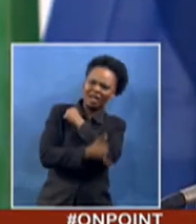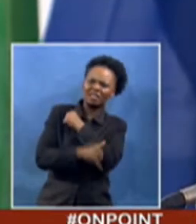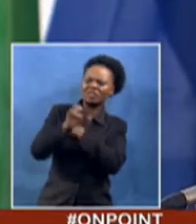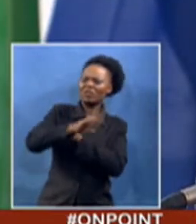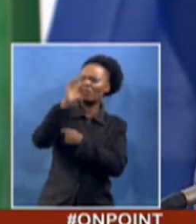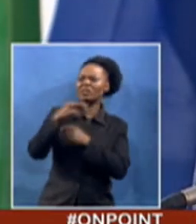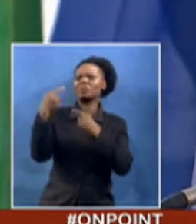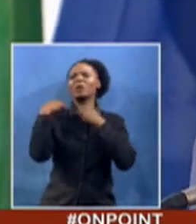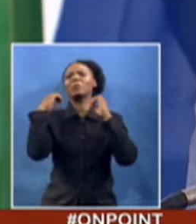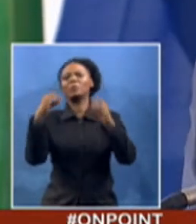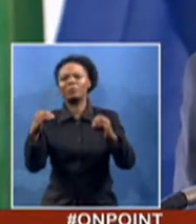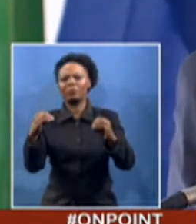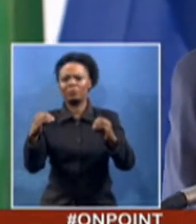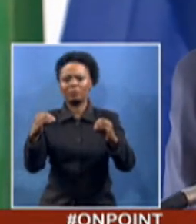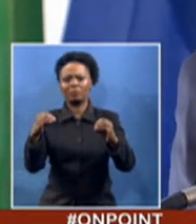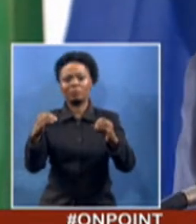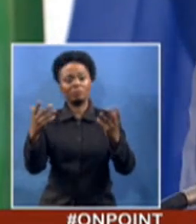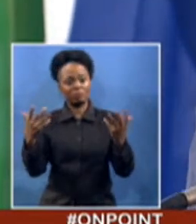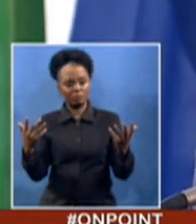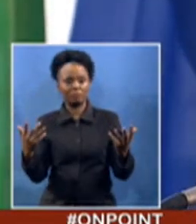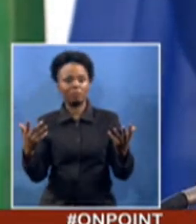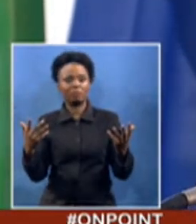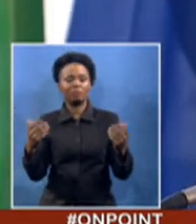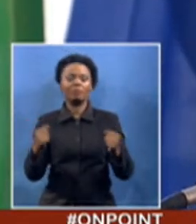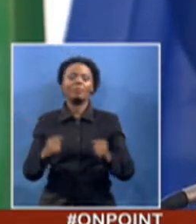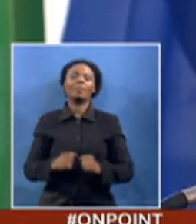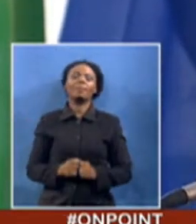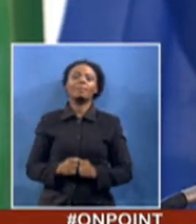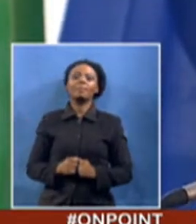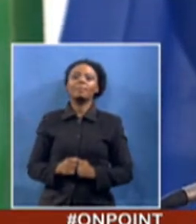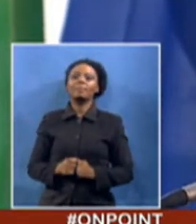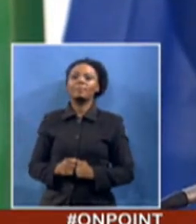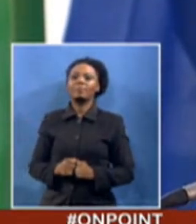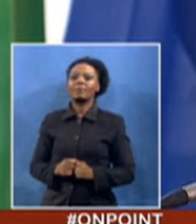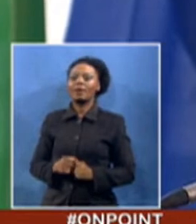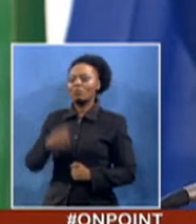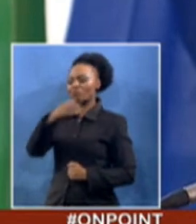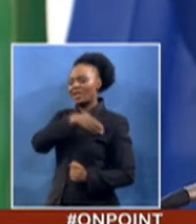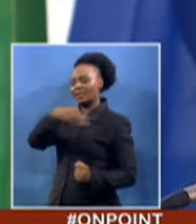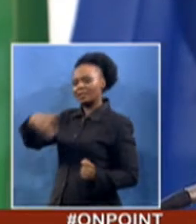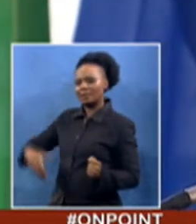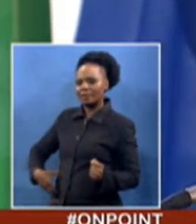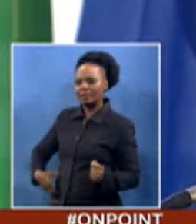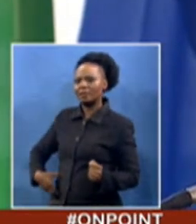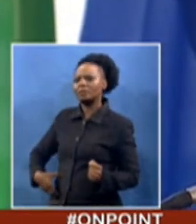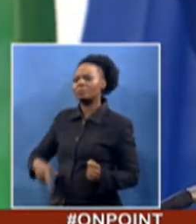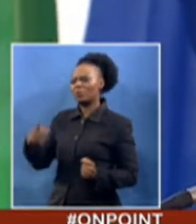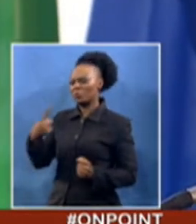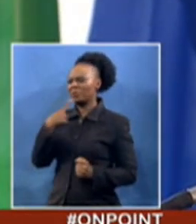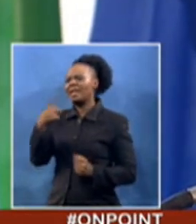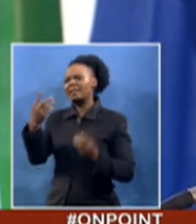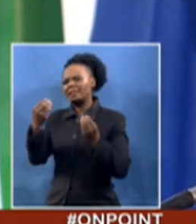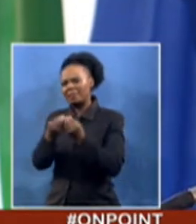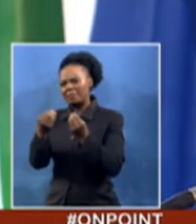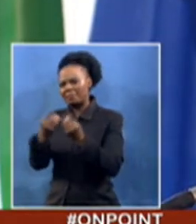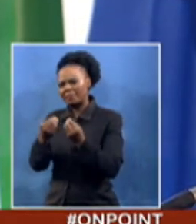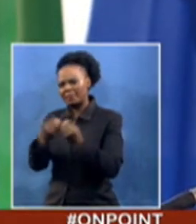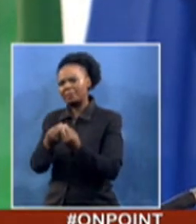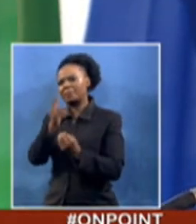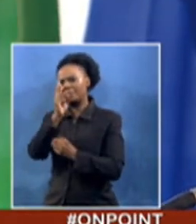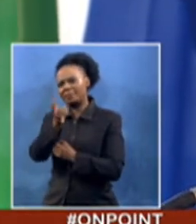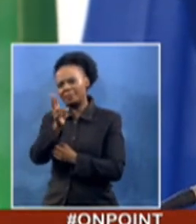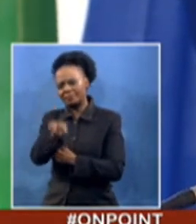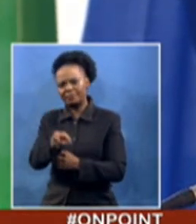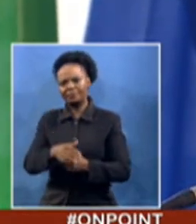irresponsible. President, you also mentioned, I just want to touch on that.